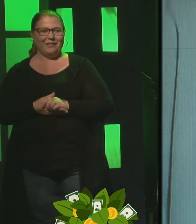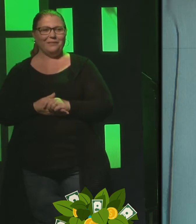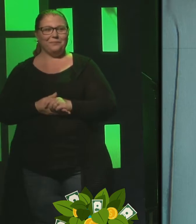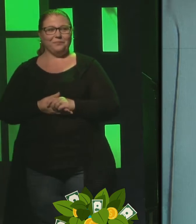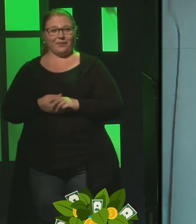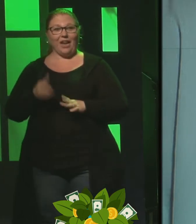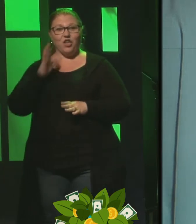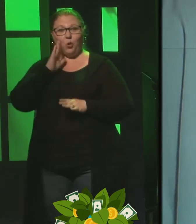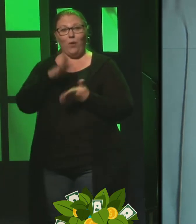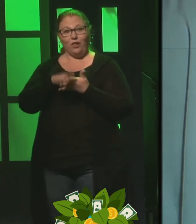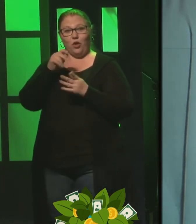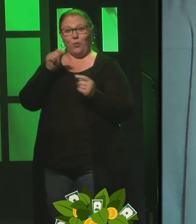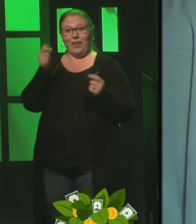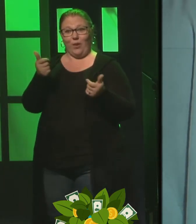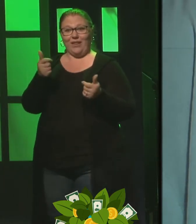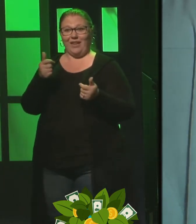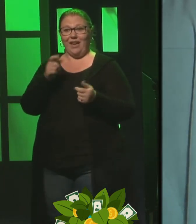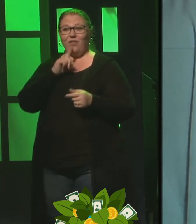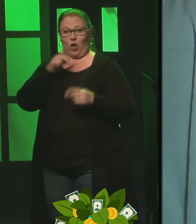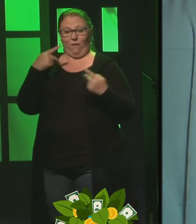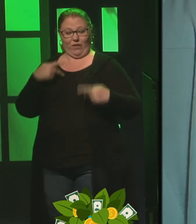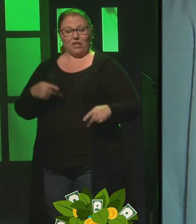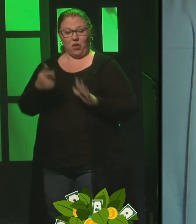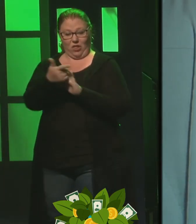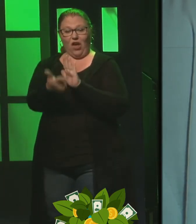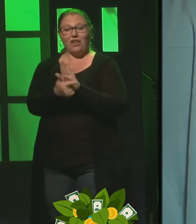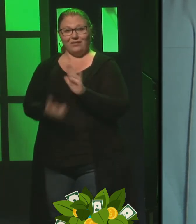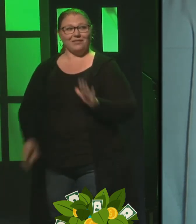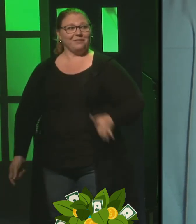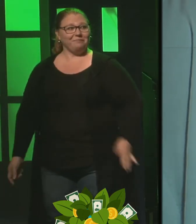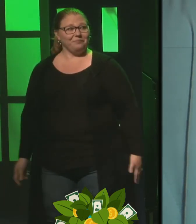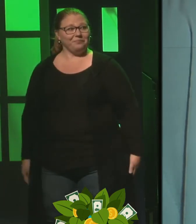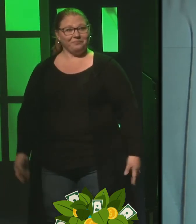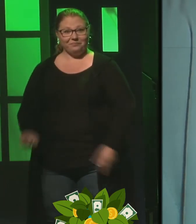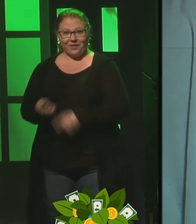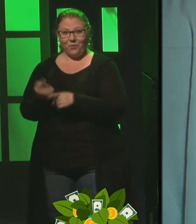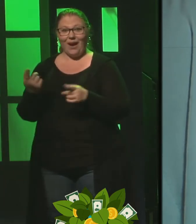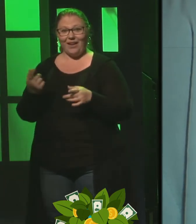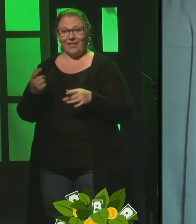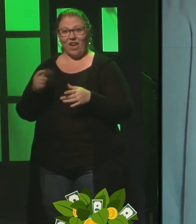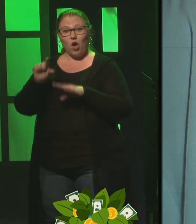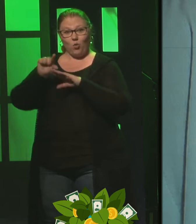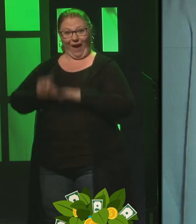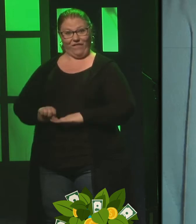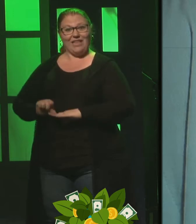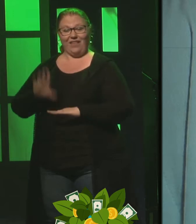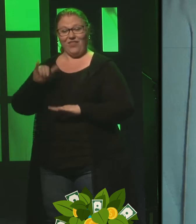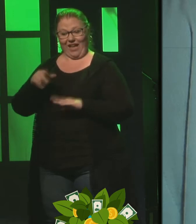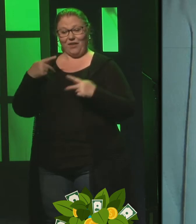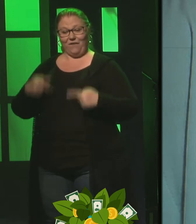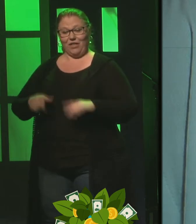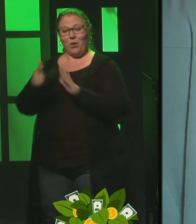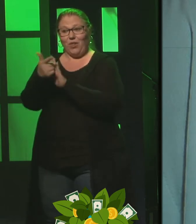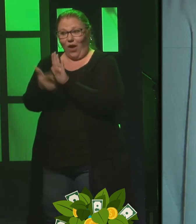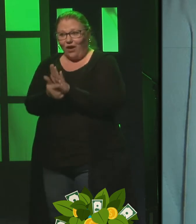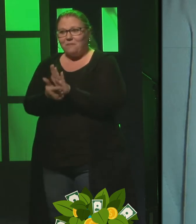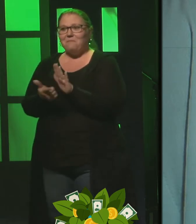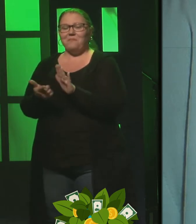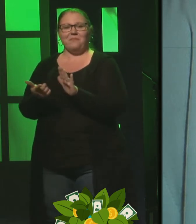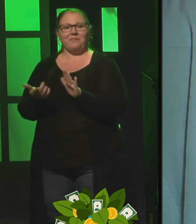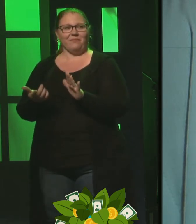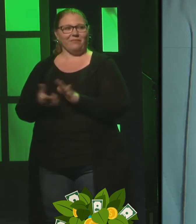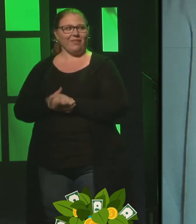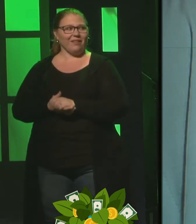And you will learn very quickly that there are physical laws, right? Gravity is one of them. Now, here's the